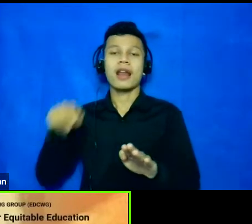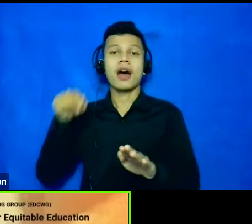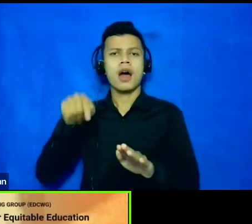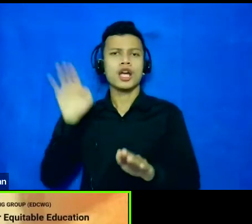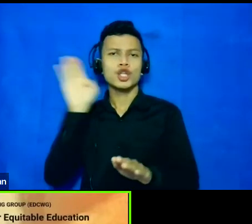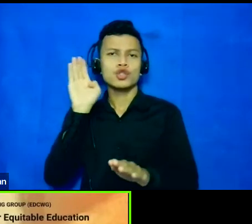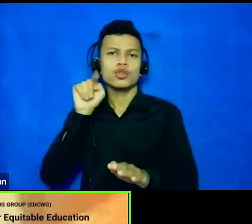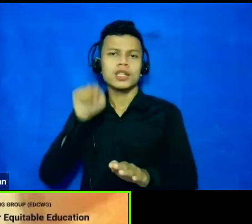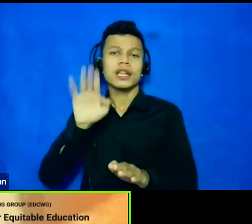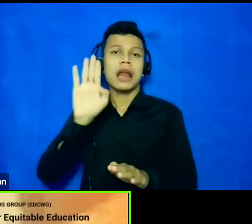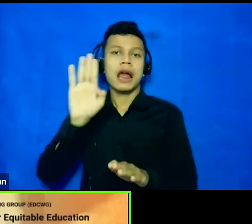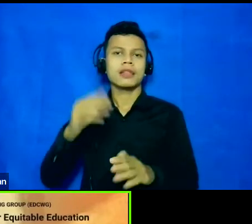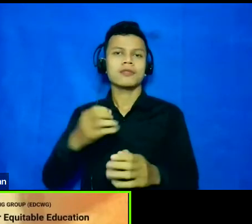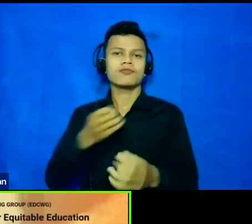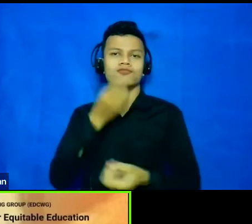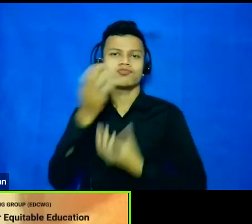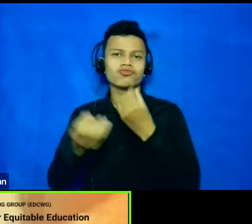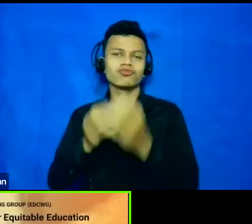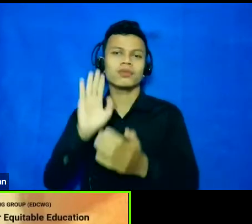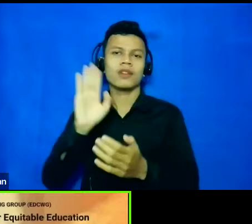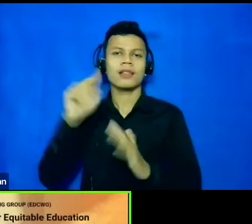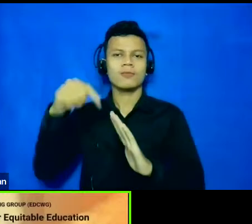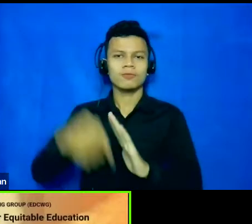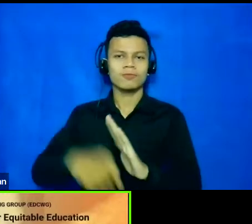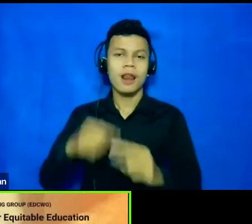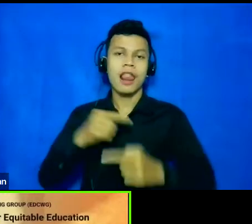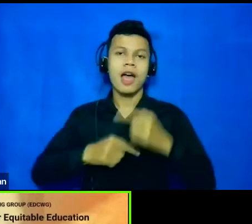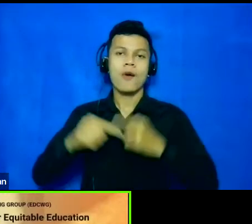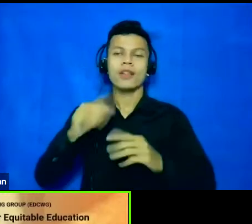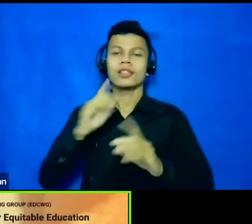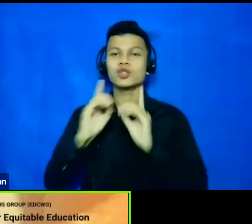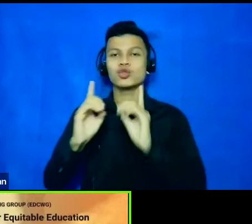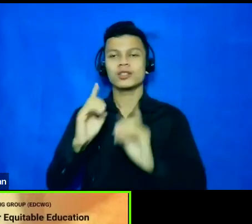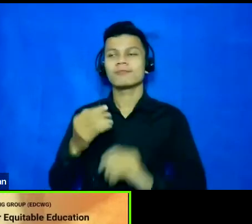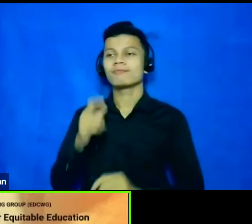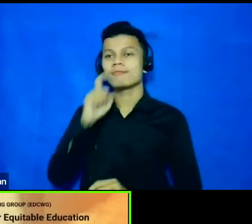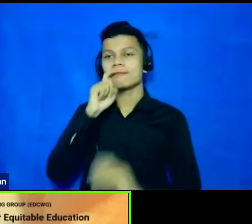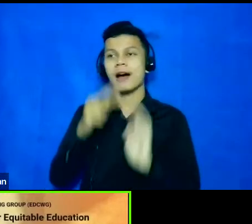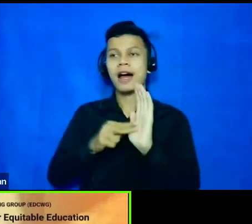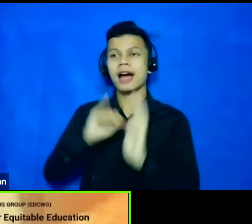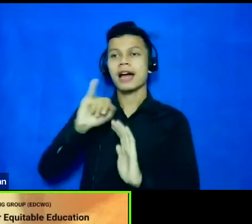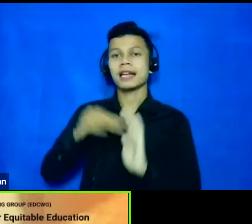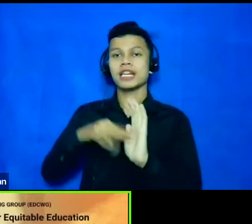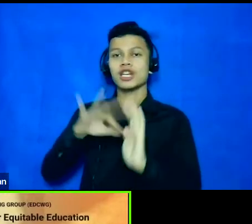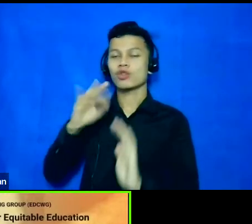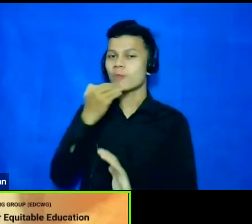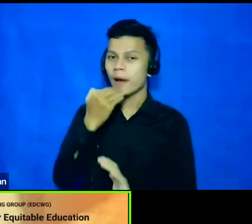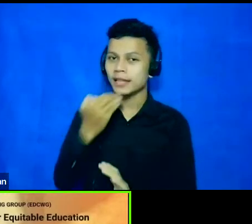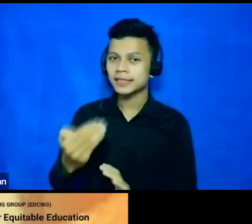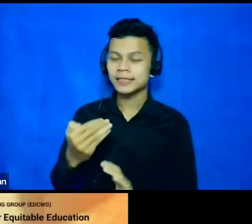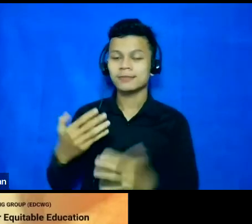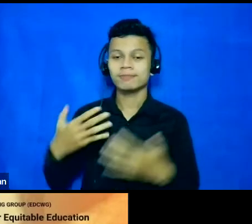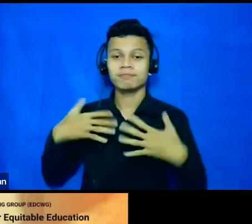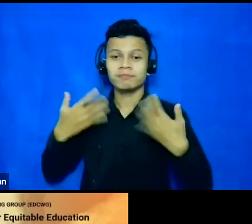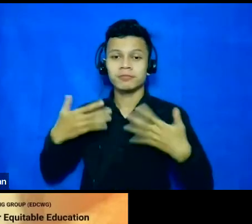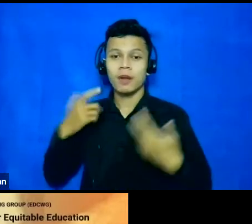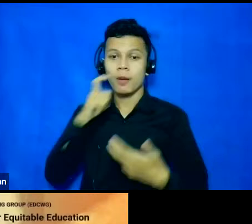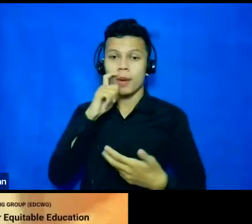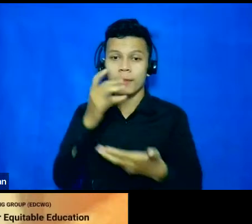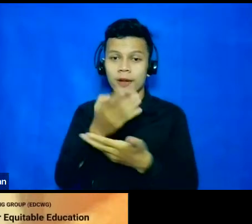on. Thank you so much once again, Pak Nino. Really grateful and happy to have you here. And we are Thank you so